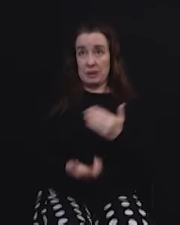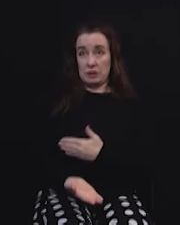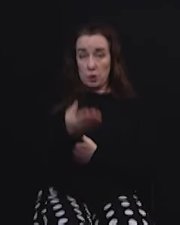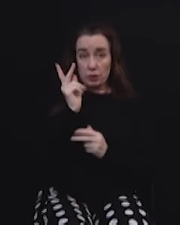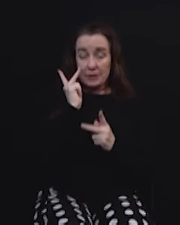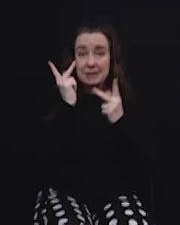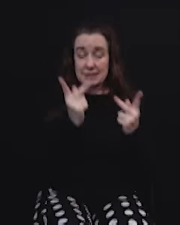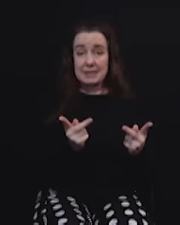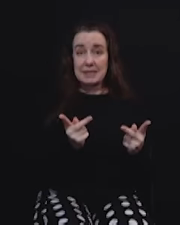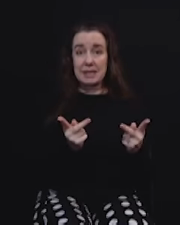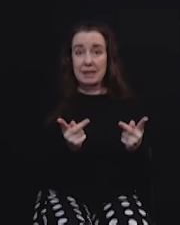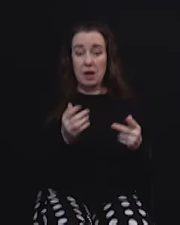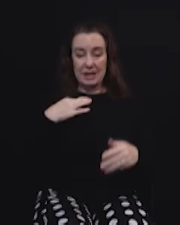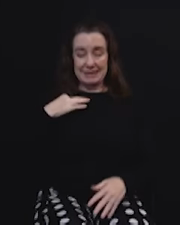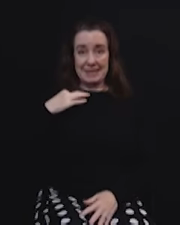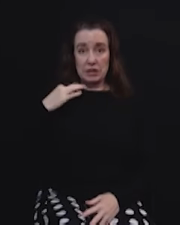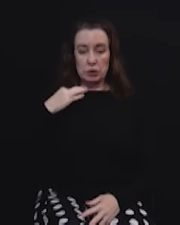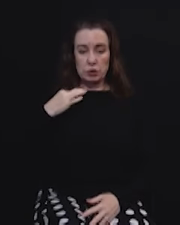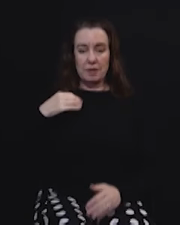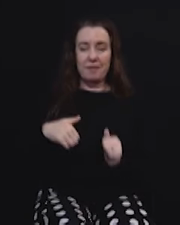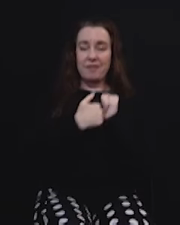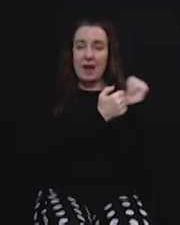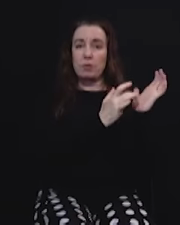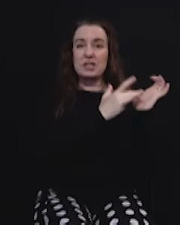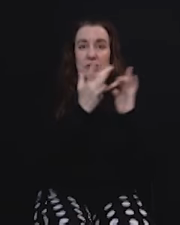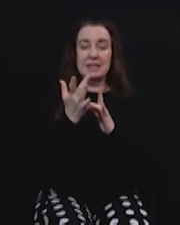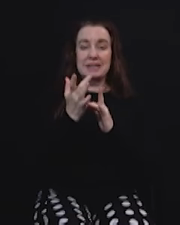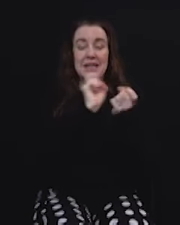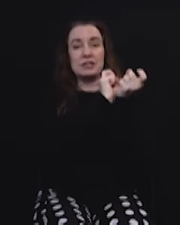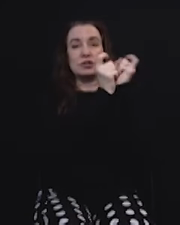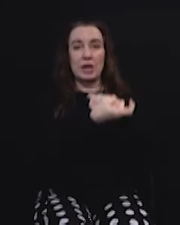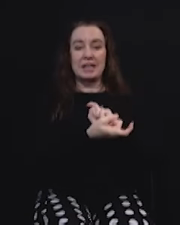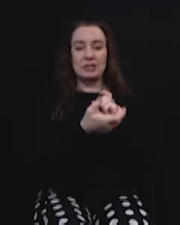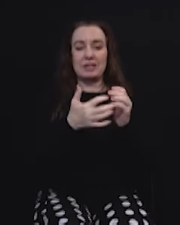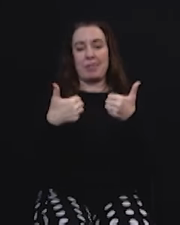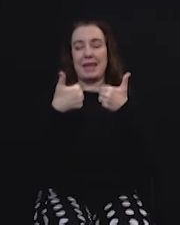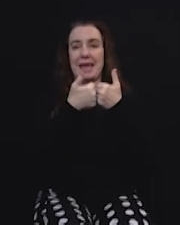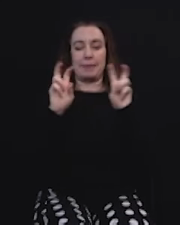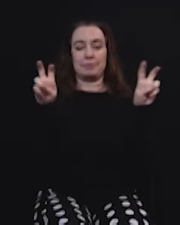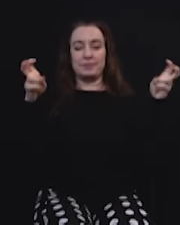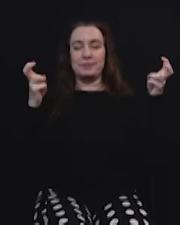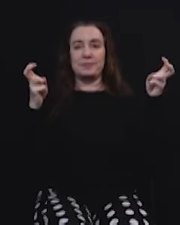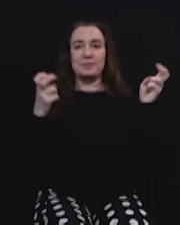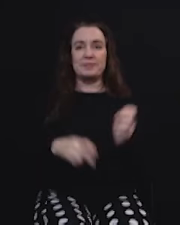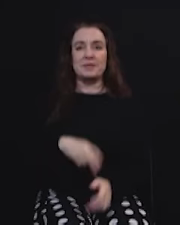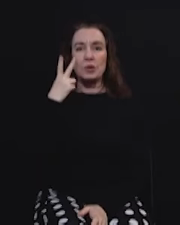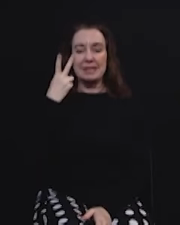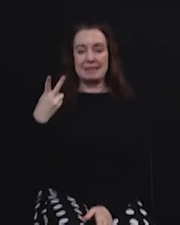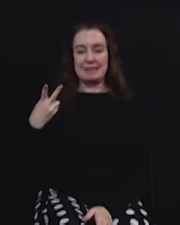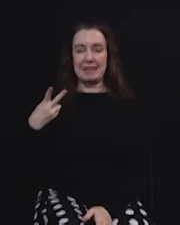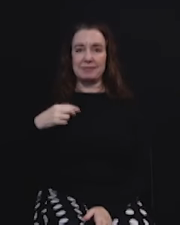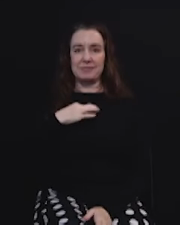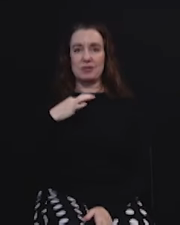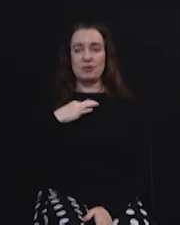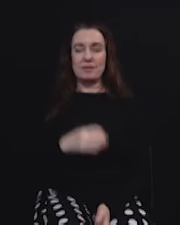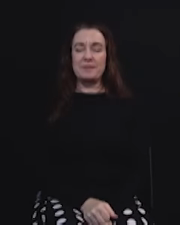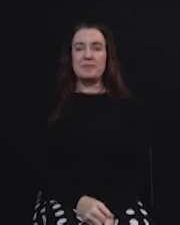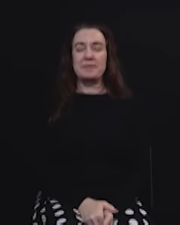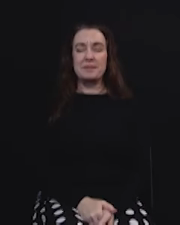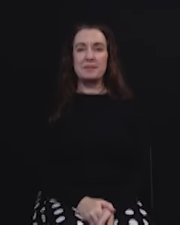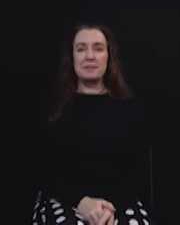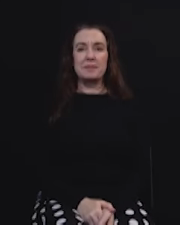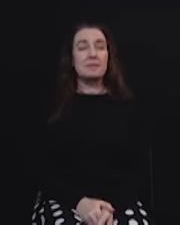see, so what do we got on our t-shirts this week? Following Jesus changes the game. I'd say so.